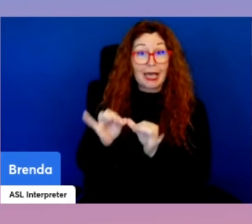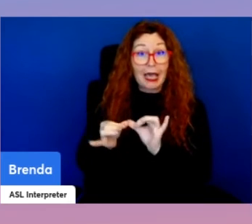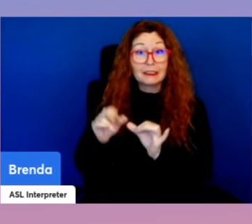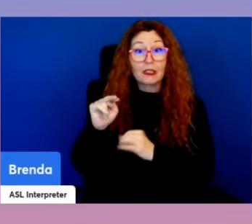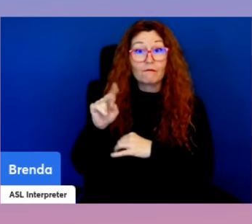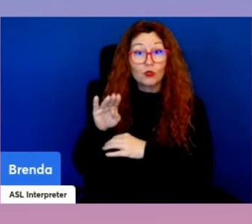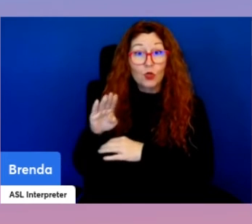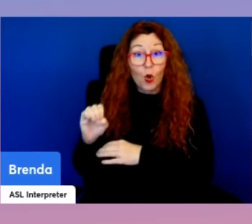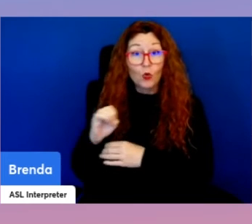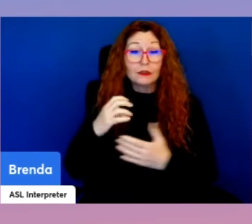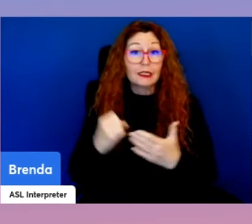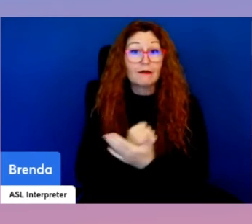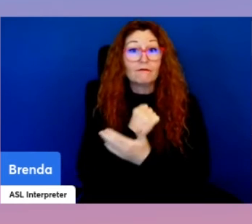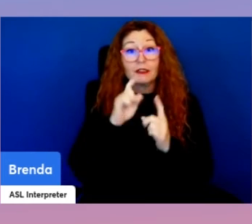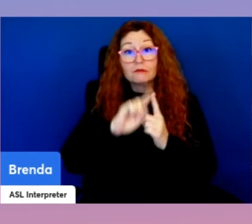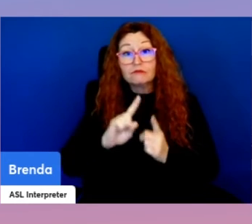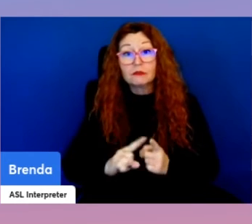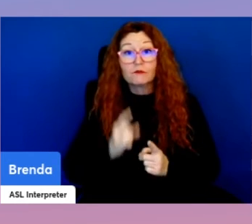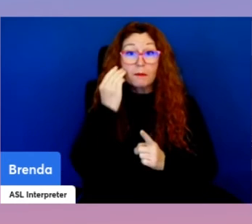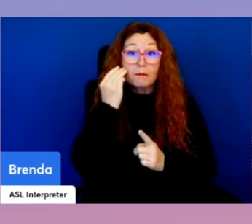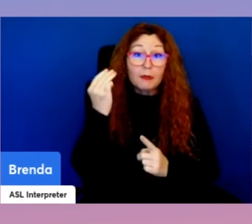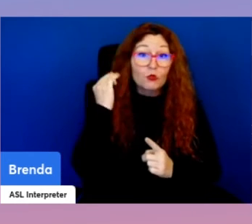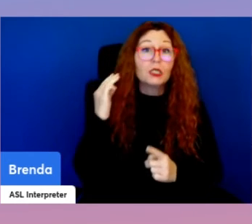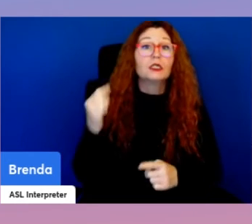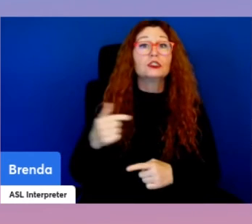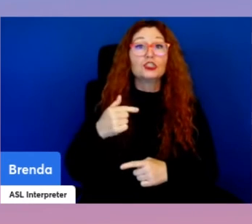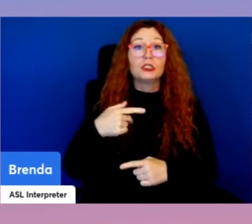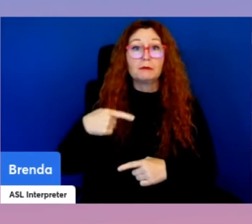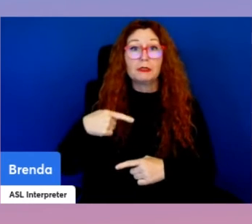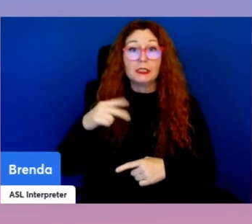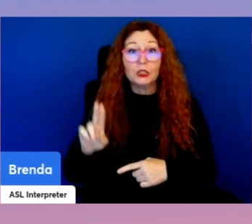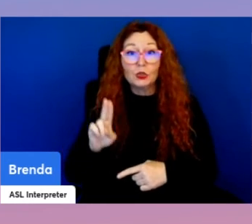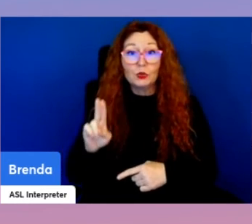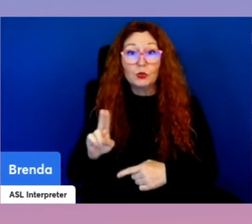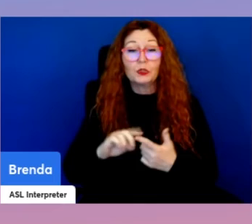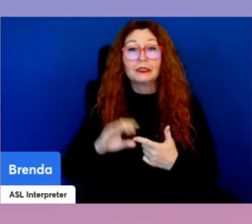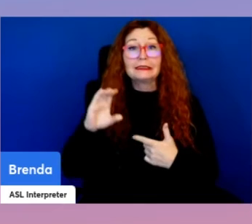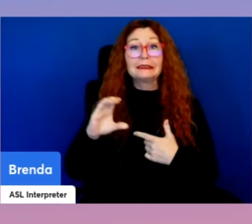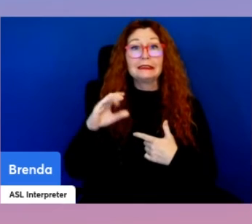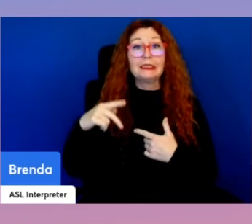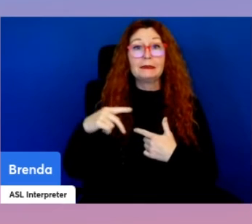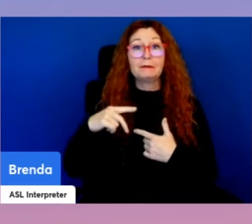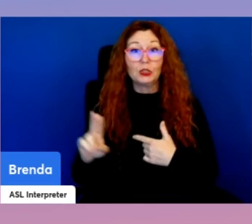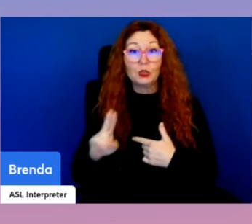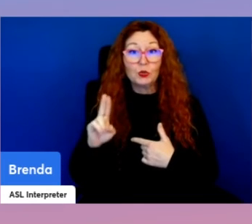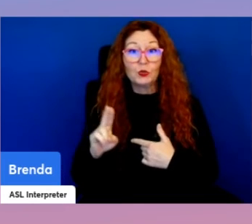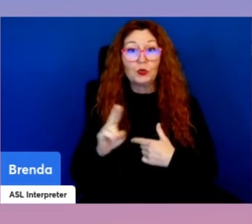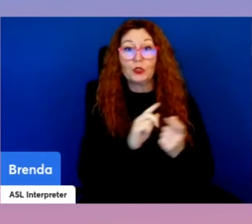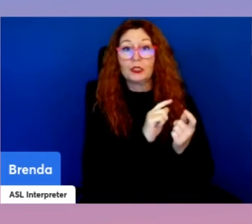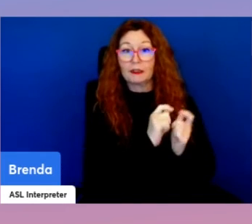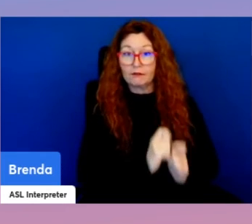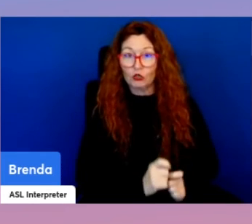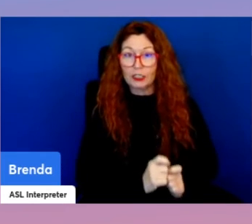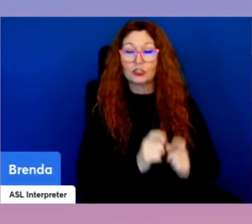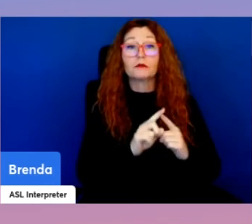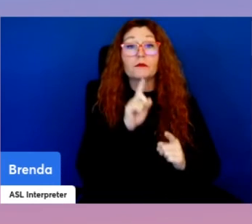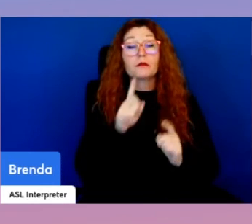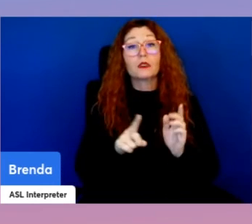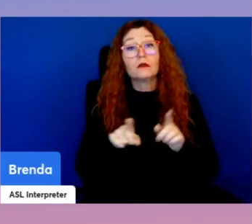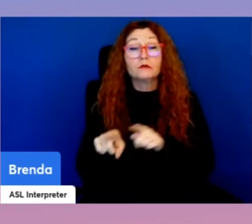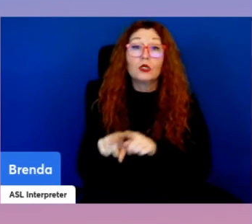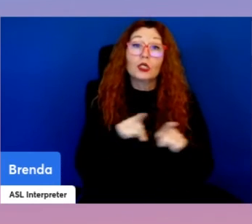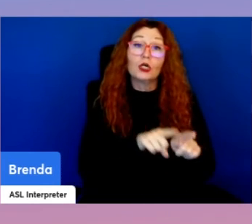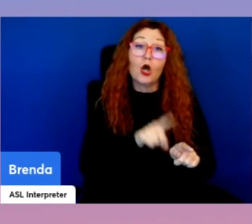memory, GPU, and CPU configurations. You can also configure scalability